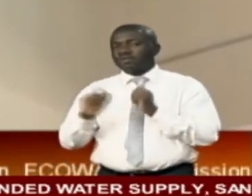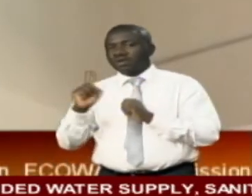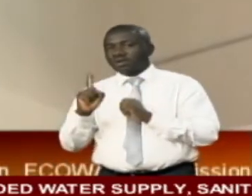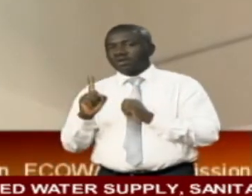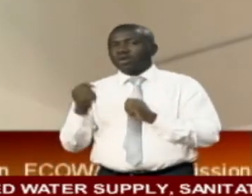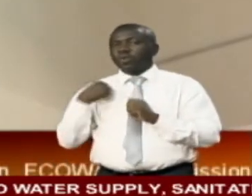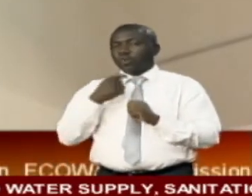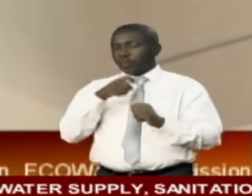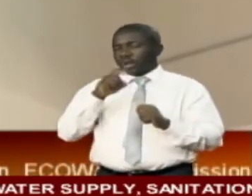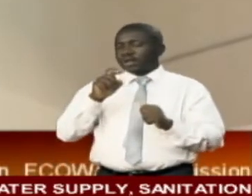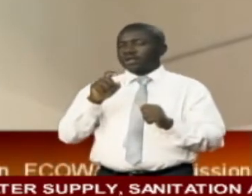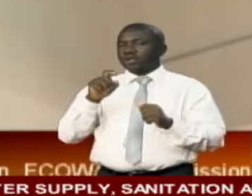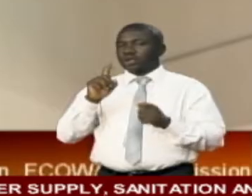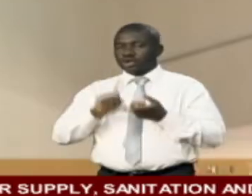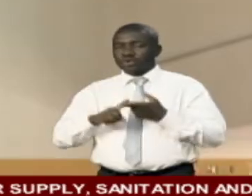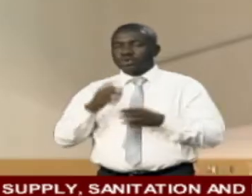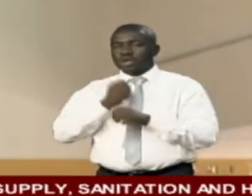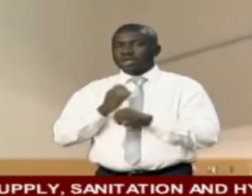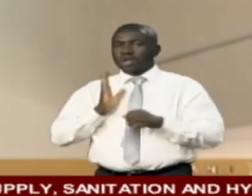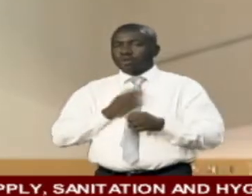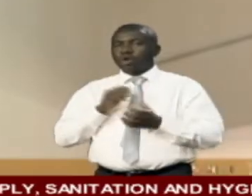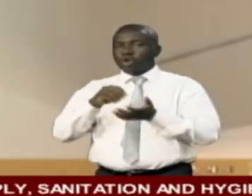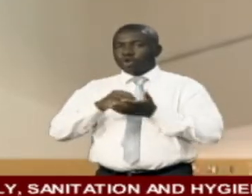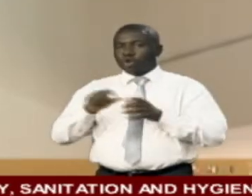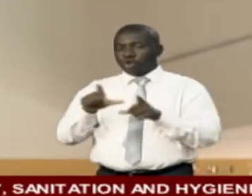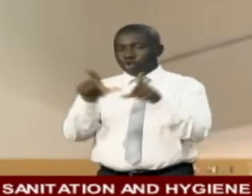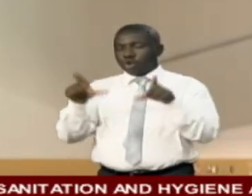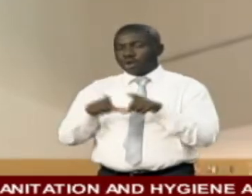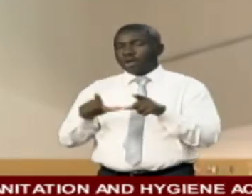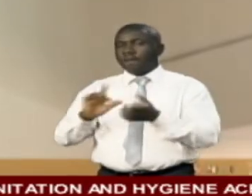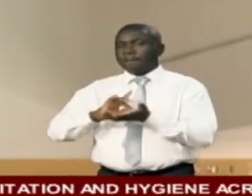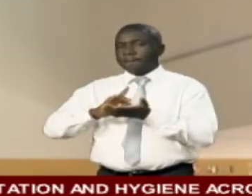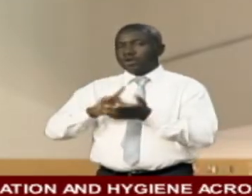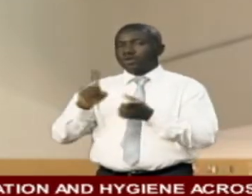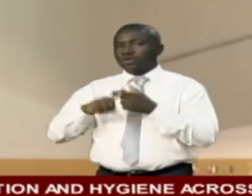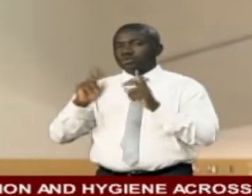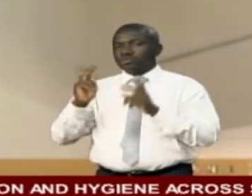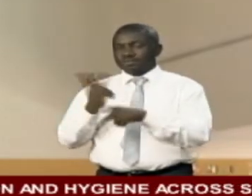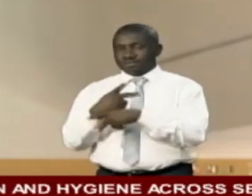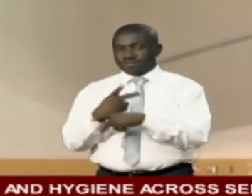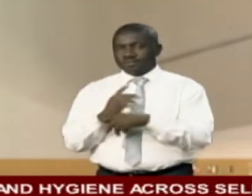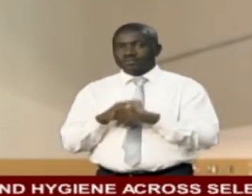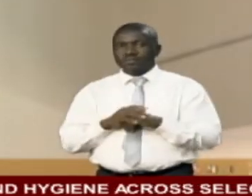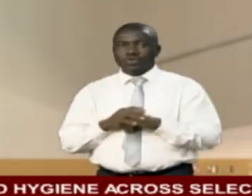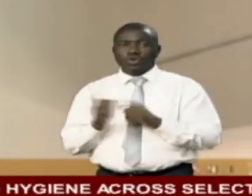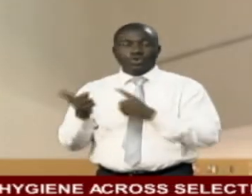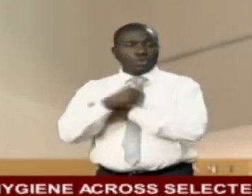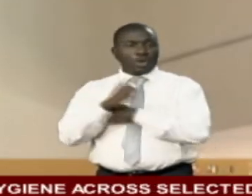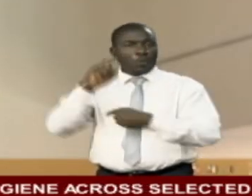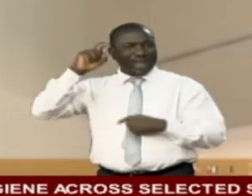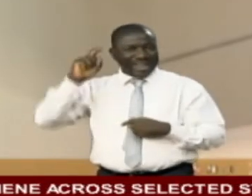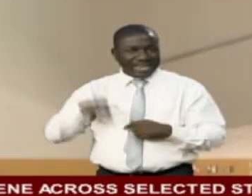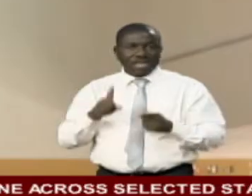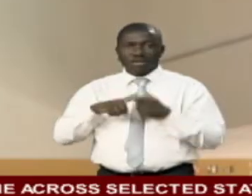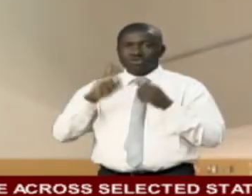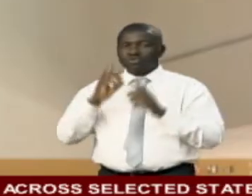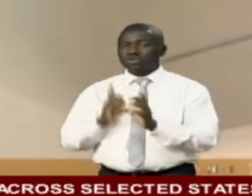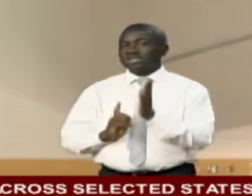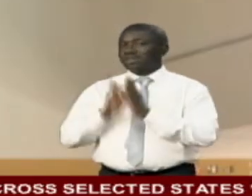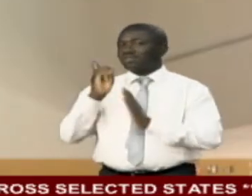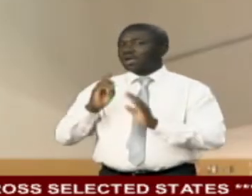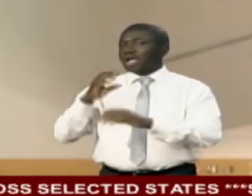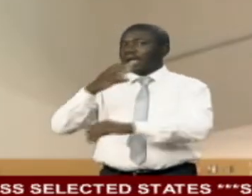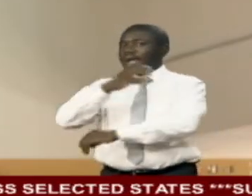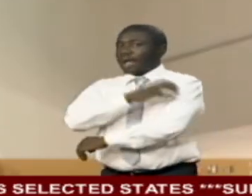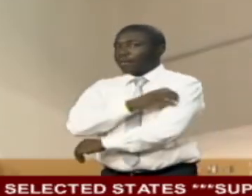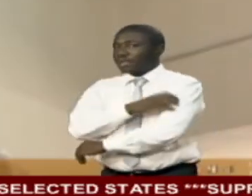indigenous products to use. So today, we need to be able to develop the capacity